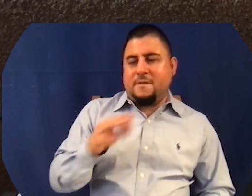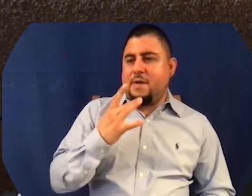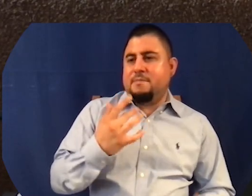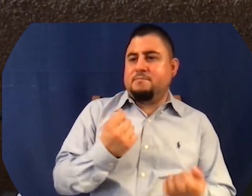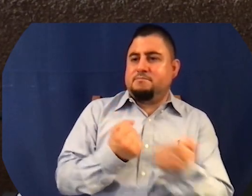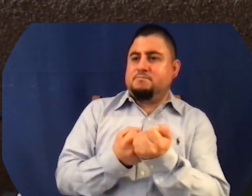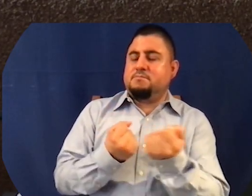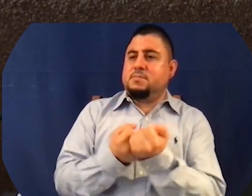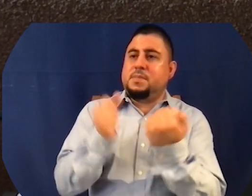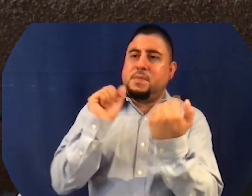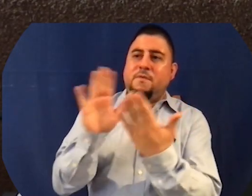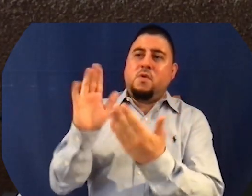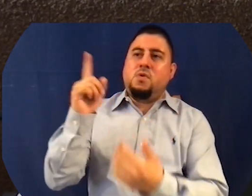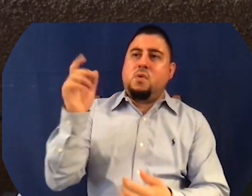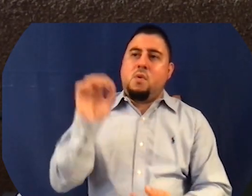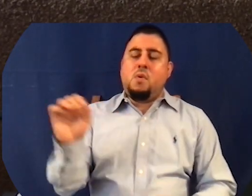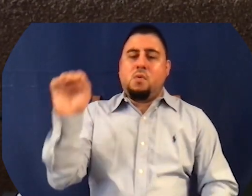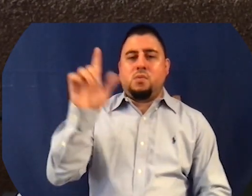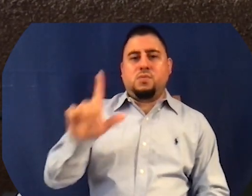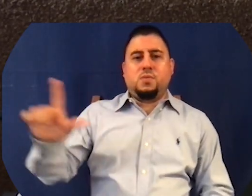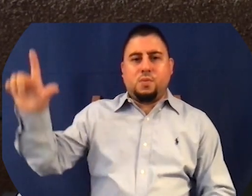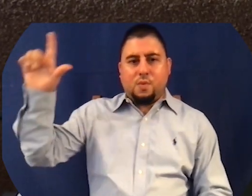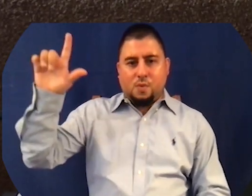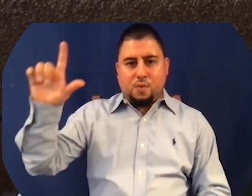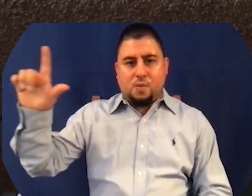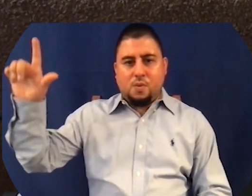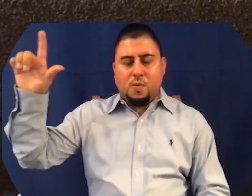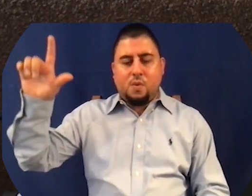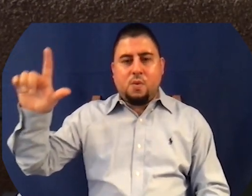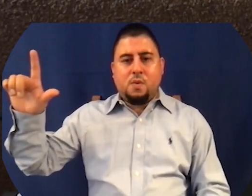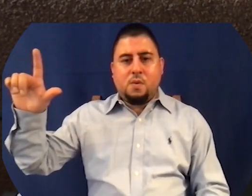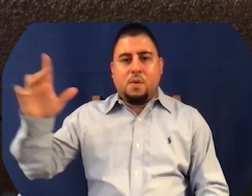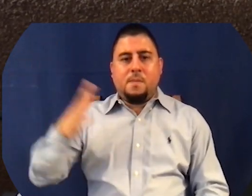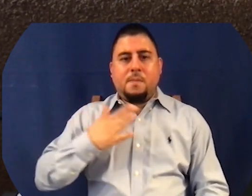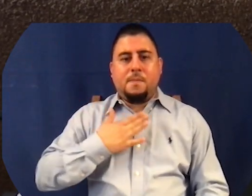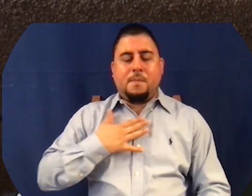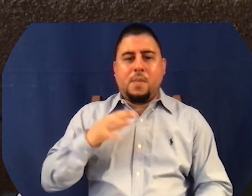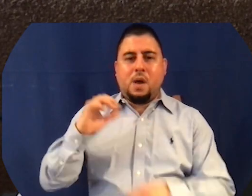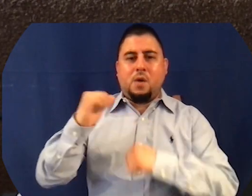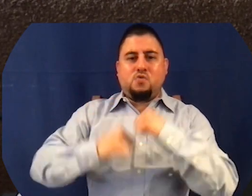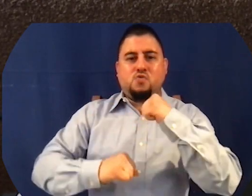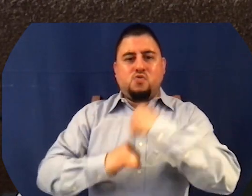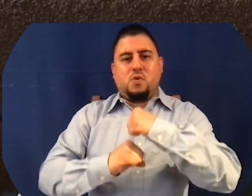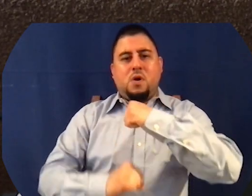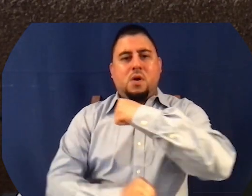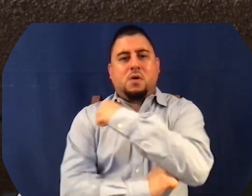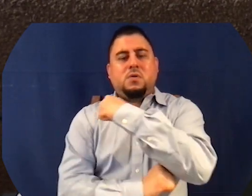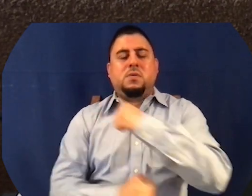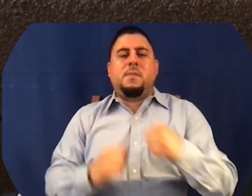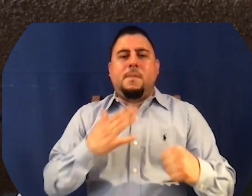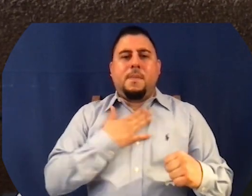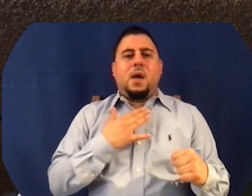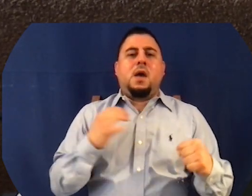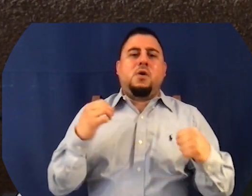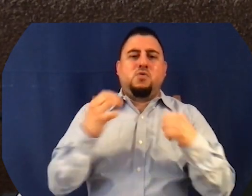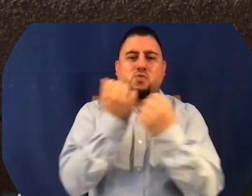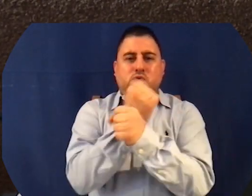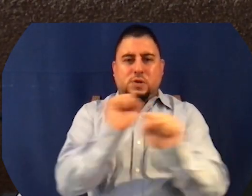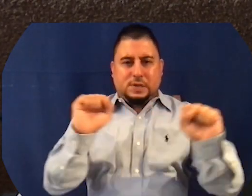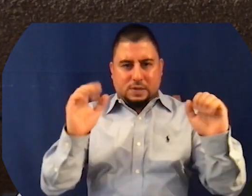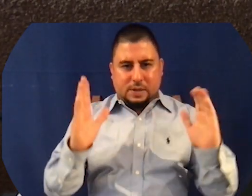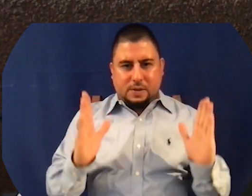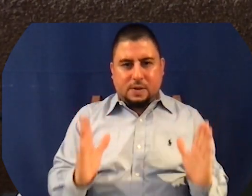favor before you, O Lord, my rock and my